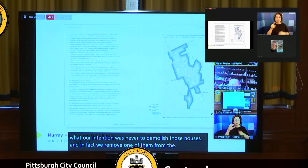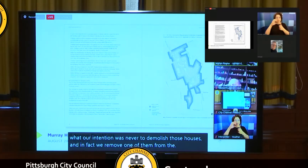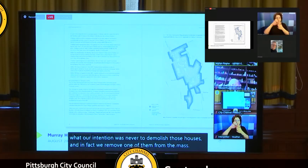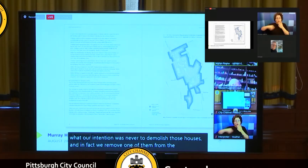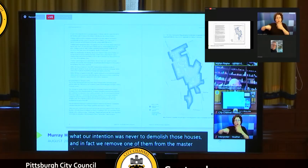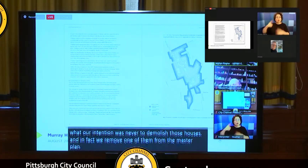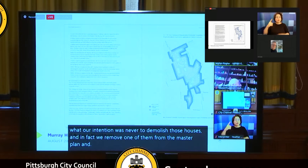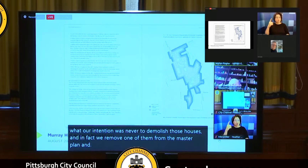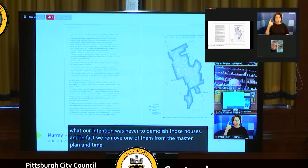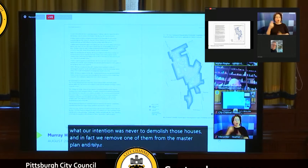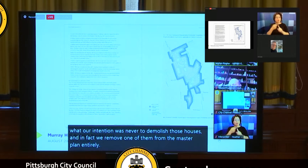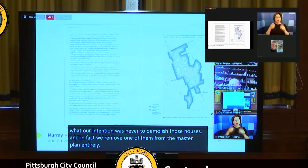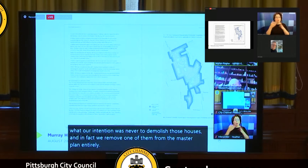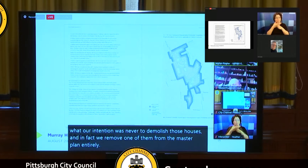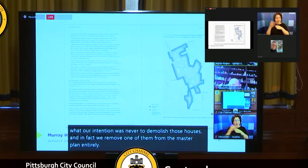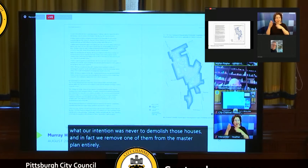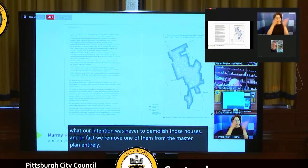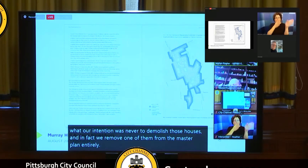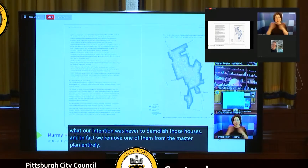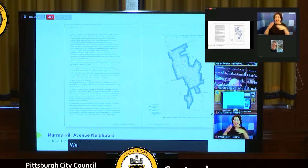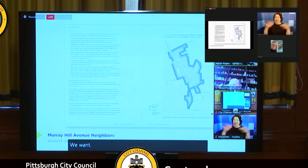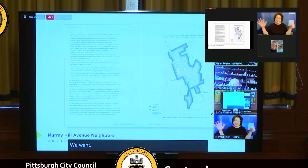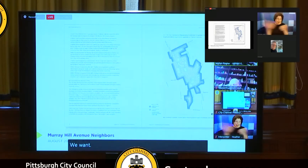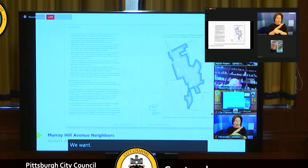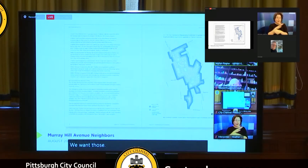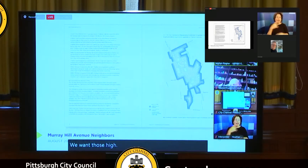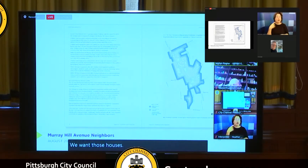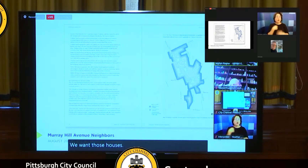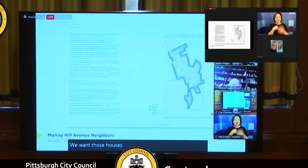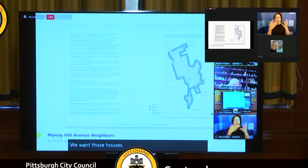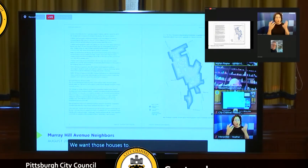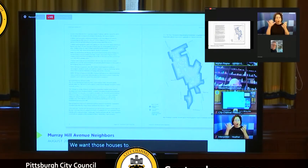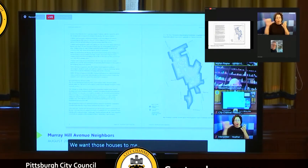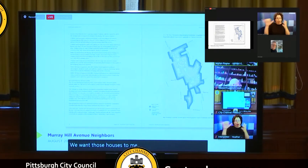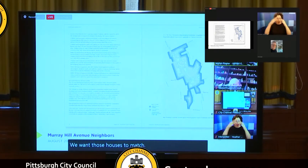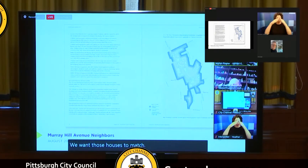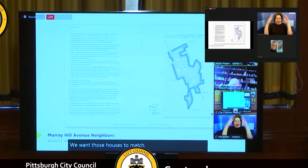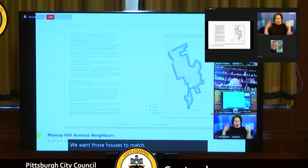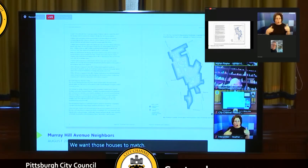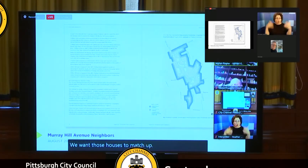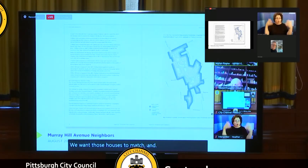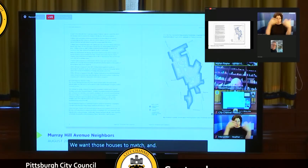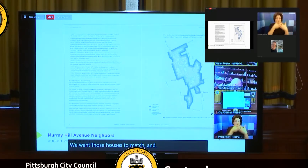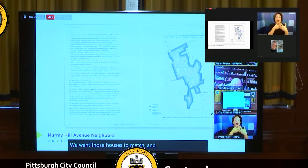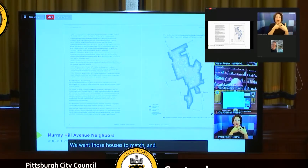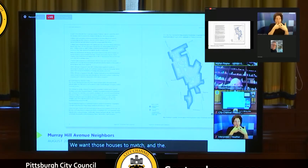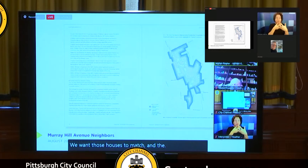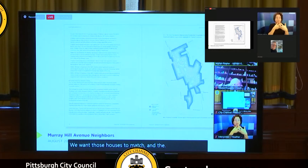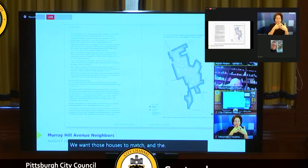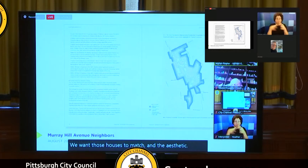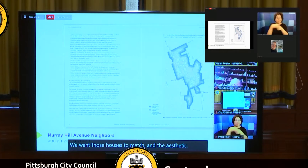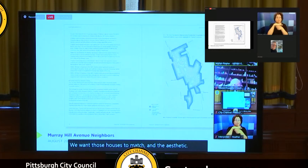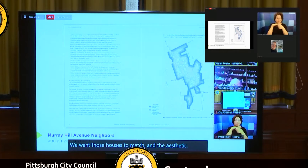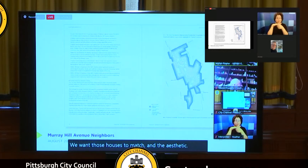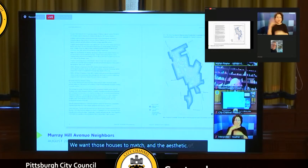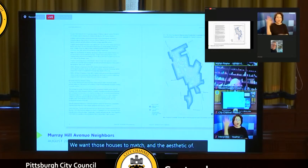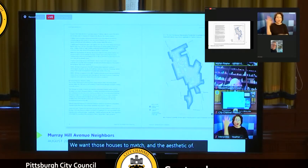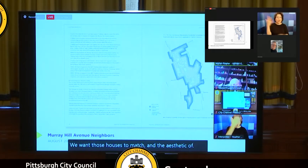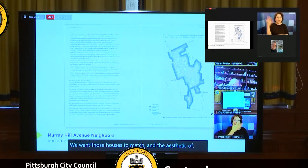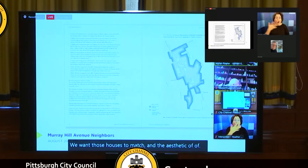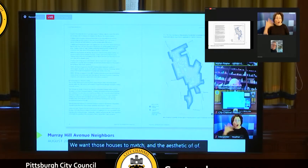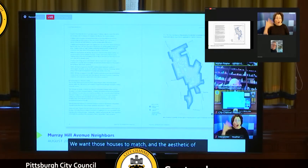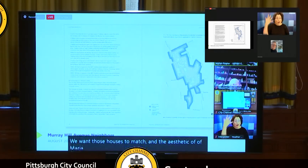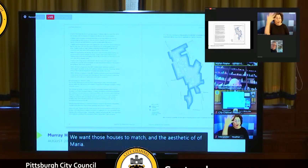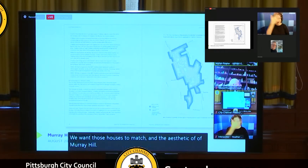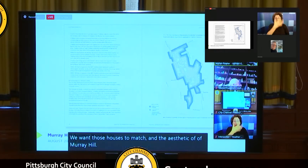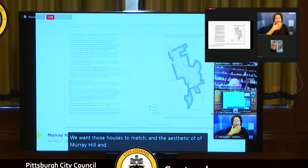plan entirely. We want those houses to match the aesthetic of Murray